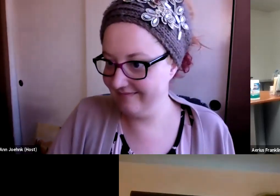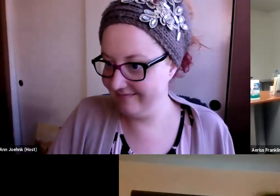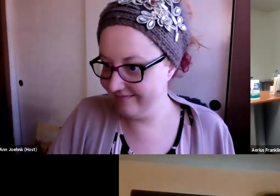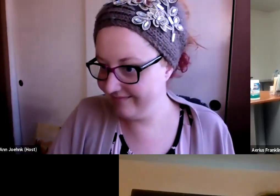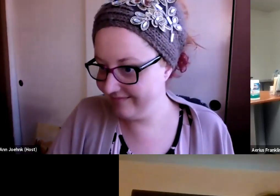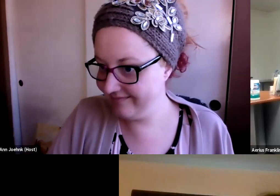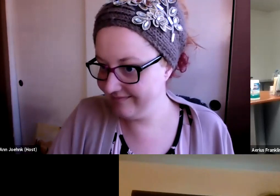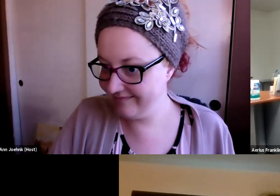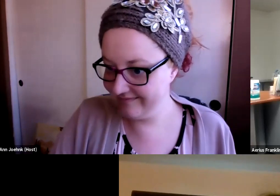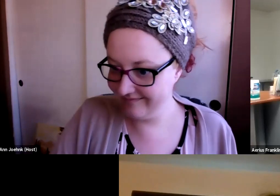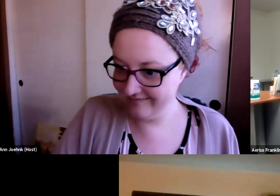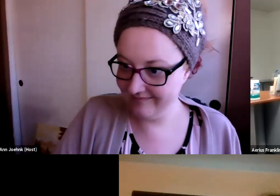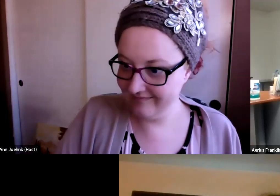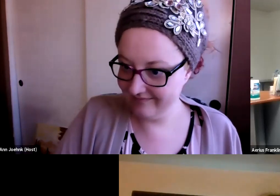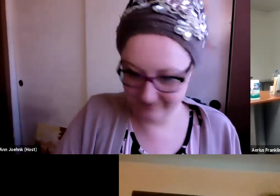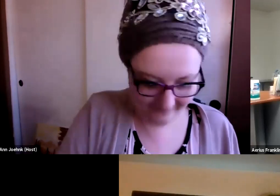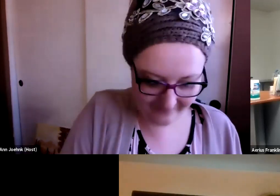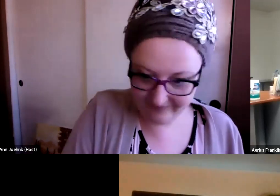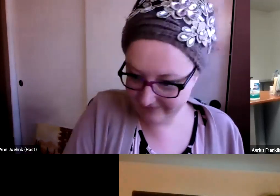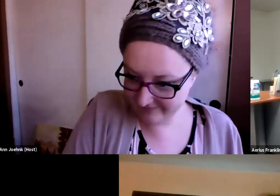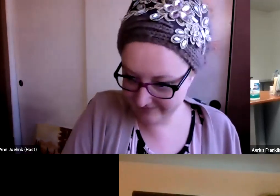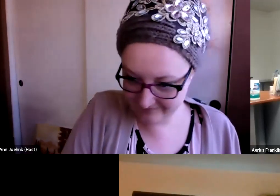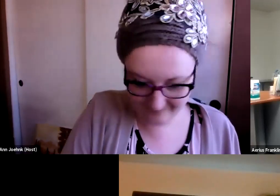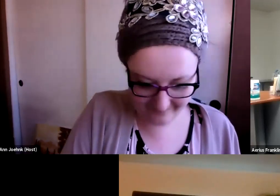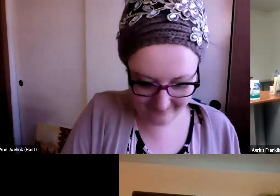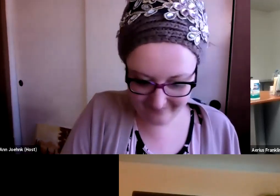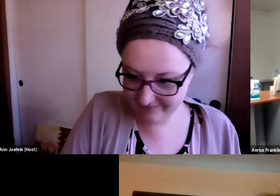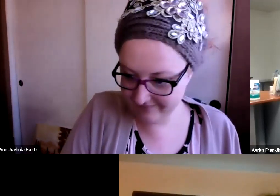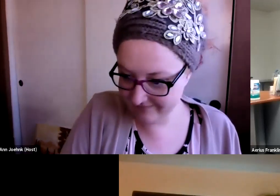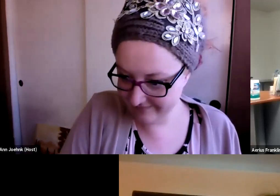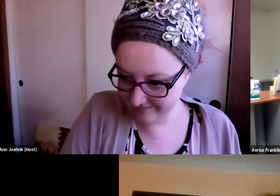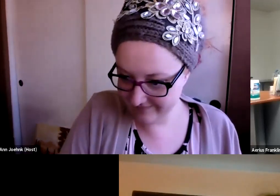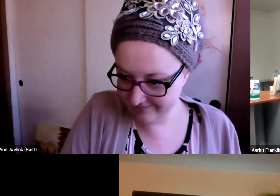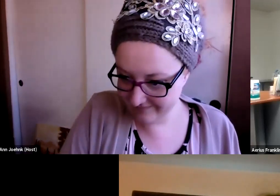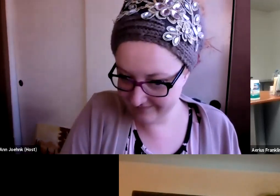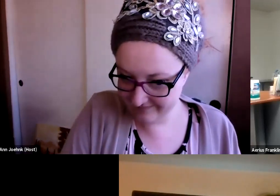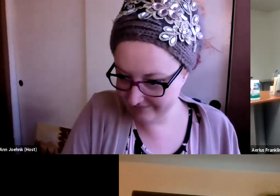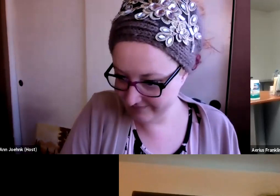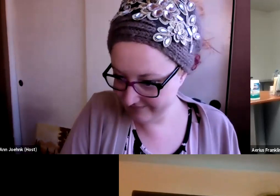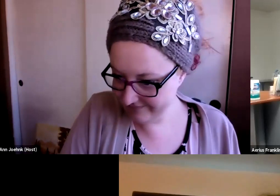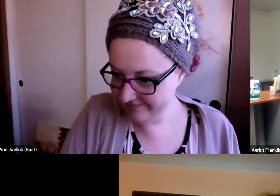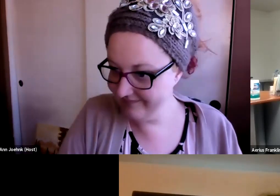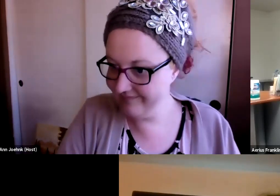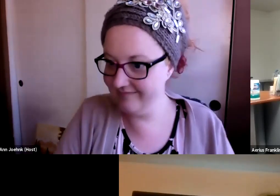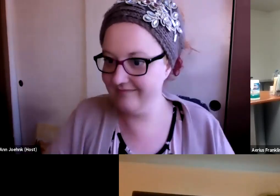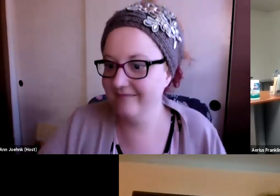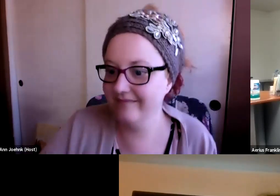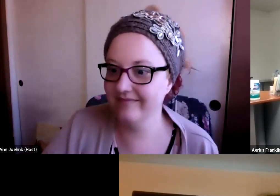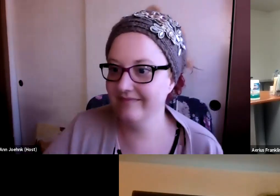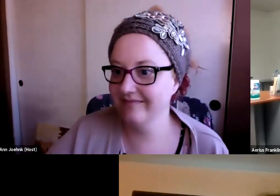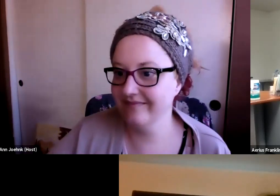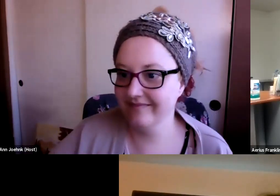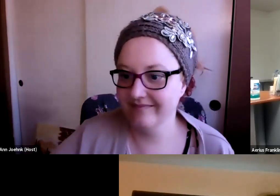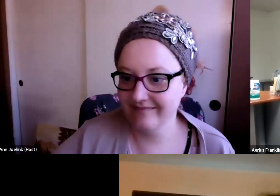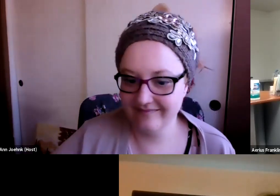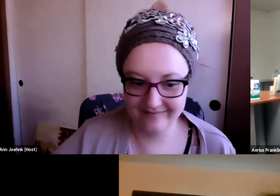So what I'll do is if we have, let's say we have like 5 questions, then I'll kind of like interrupt you and say